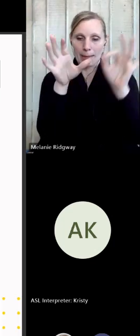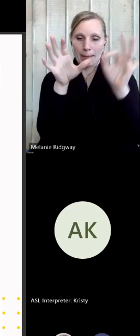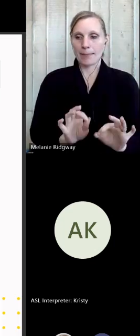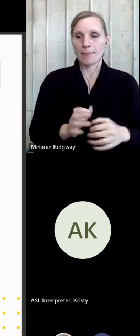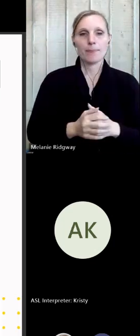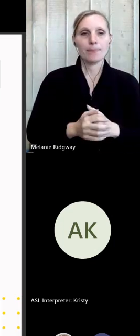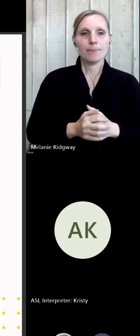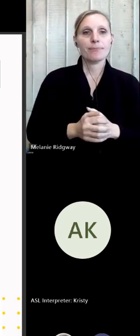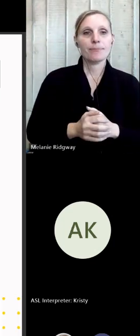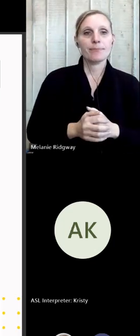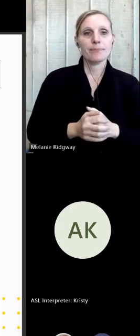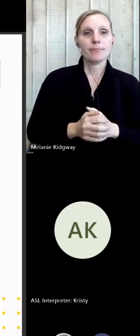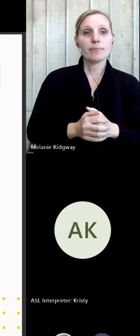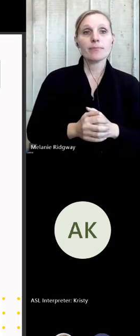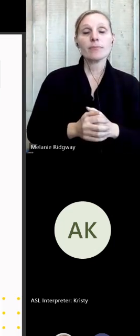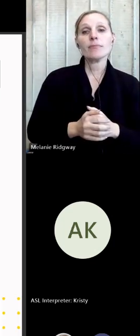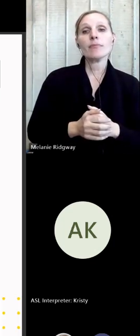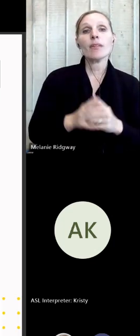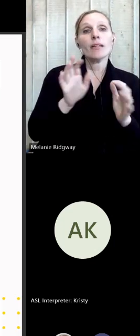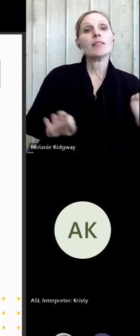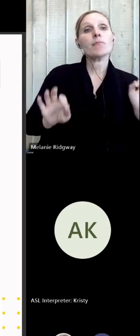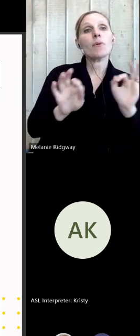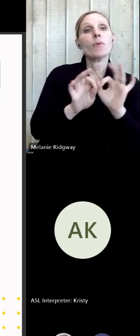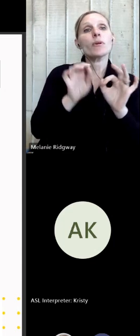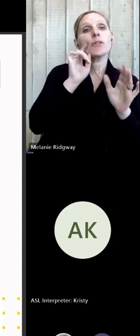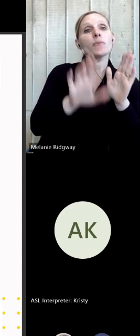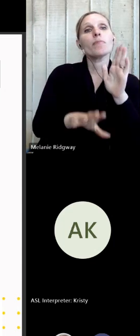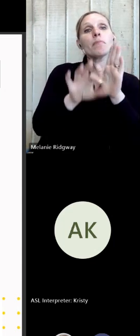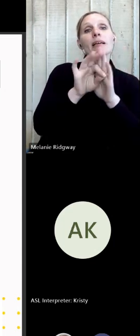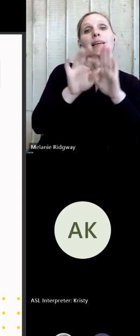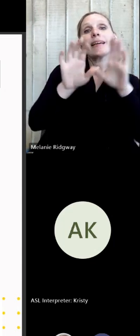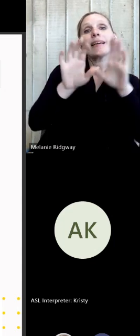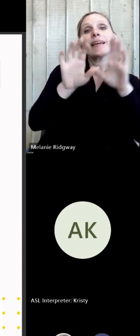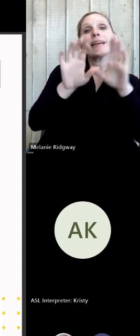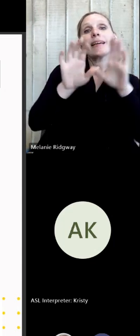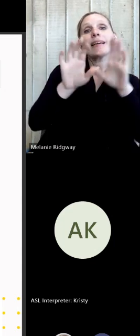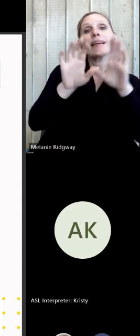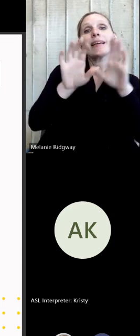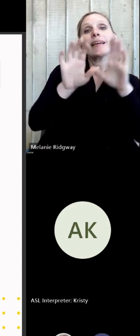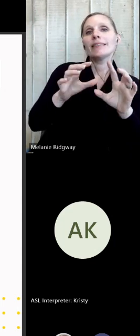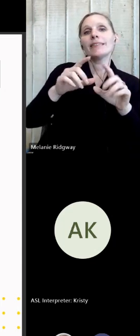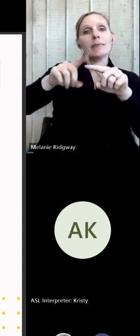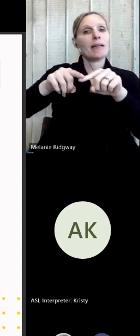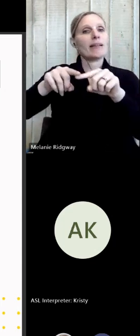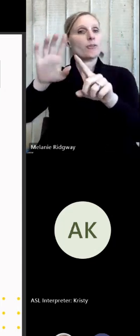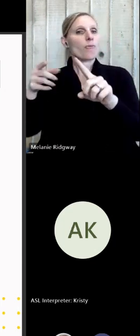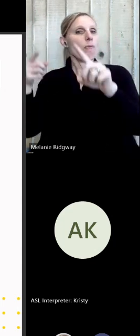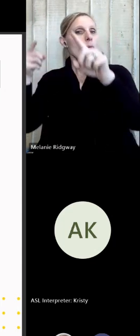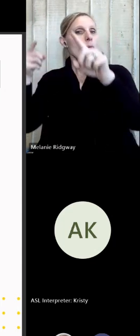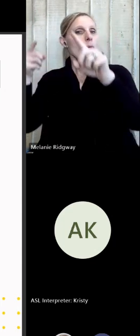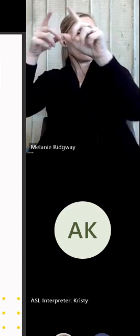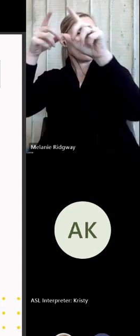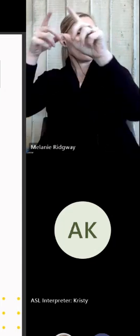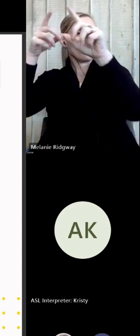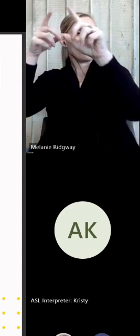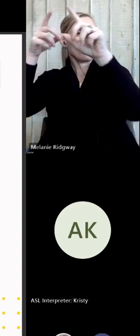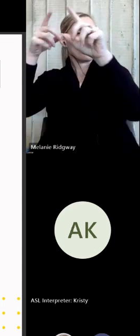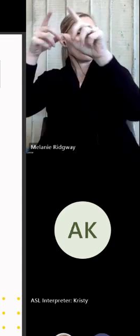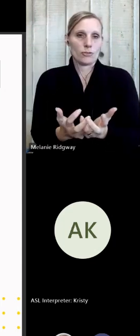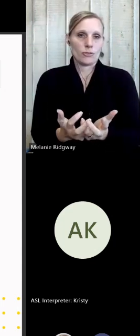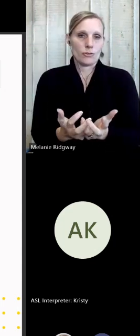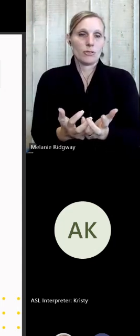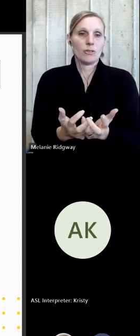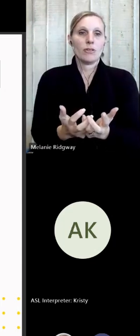you choose the categories based on your goal. First, you will have to